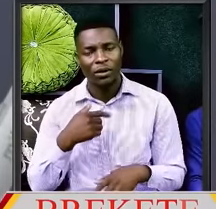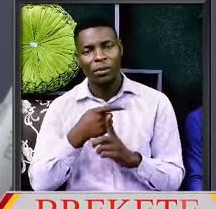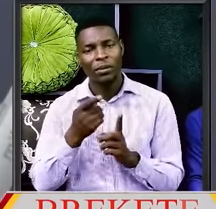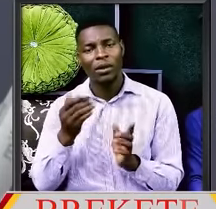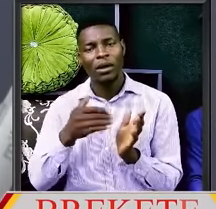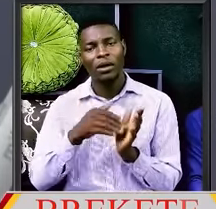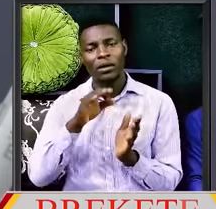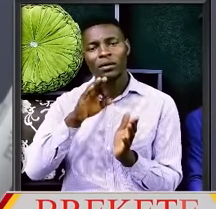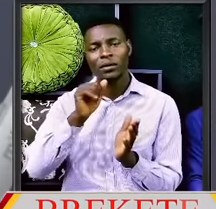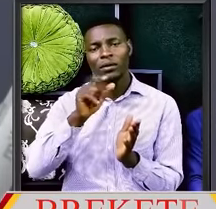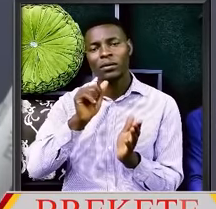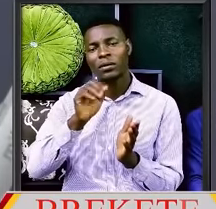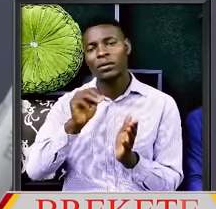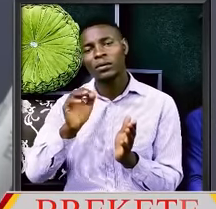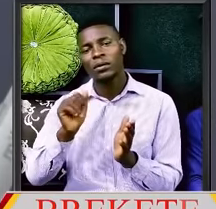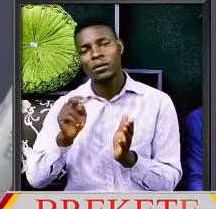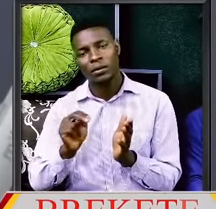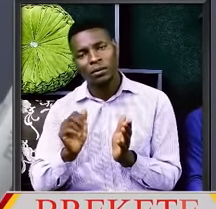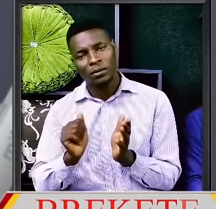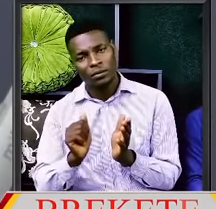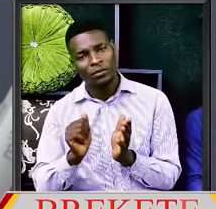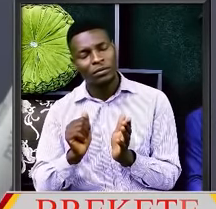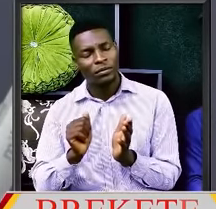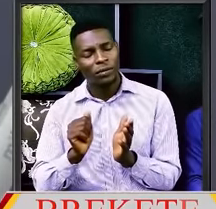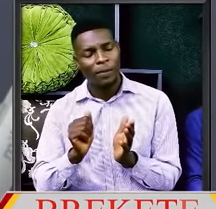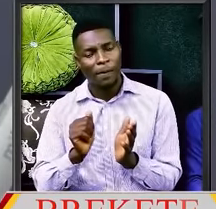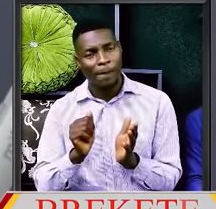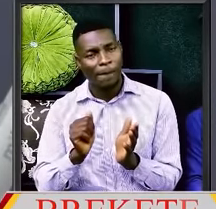Baba is saying. Baba is against him. Everybody.